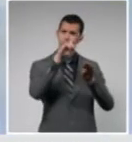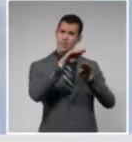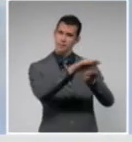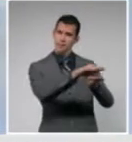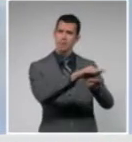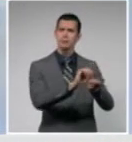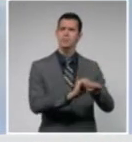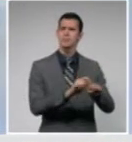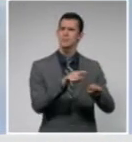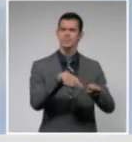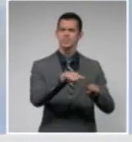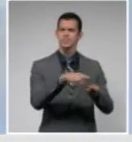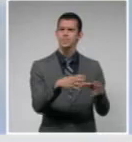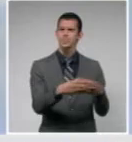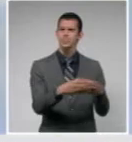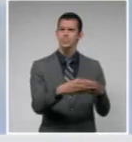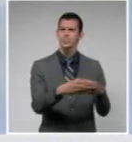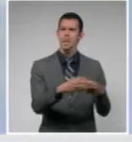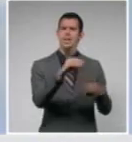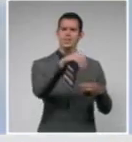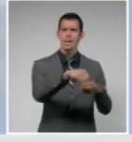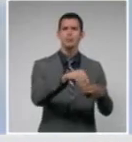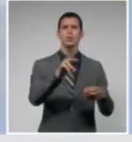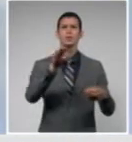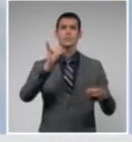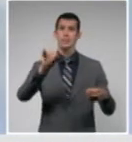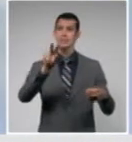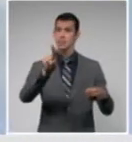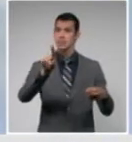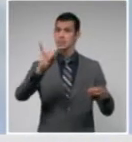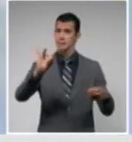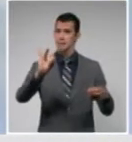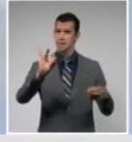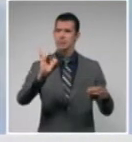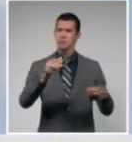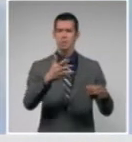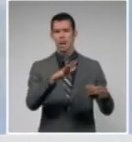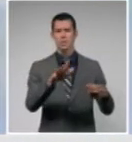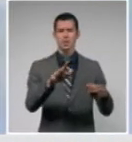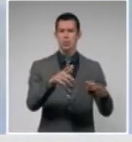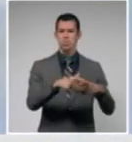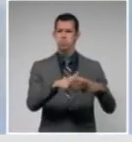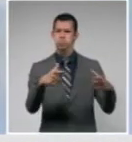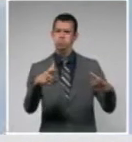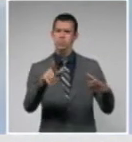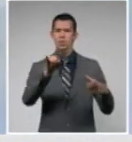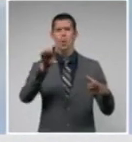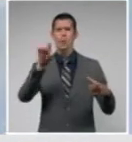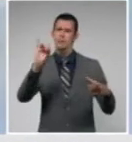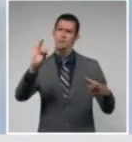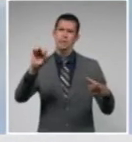2.24%, lower than the global rate of 3.16%